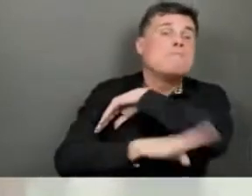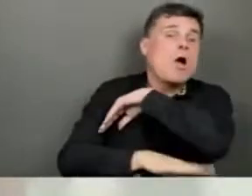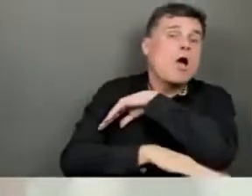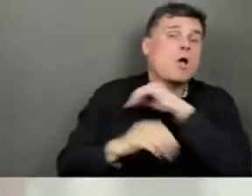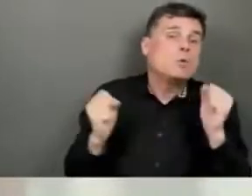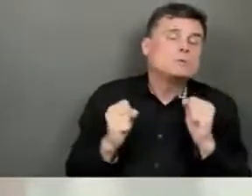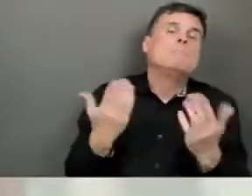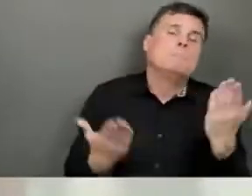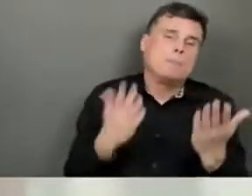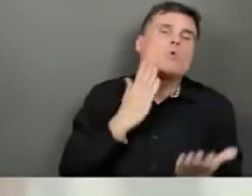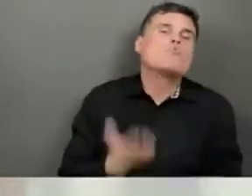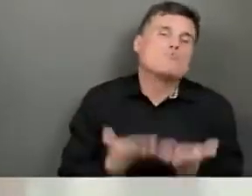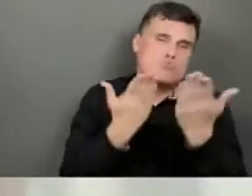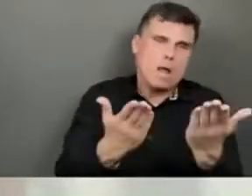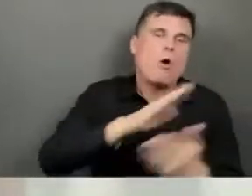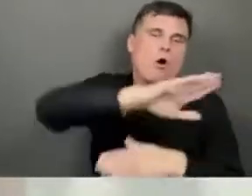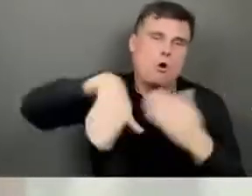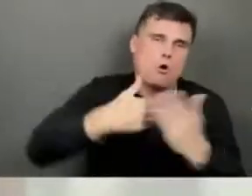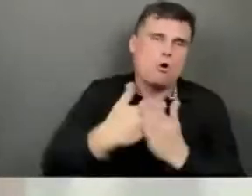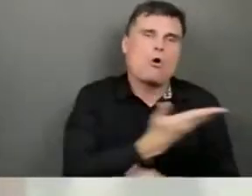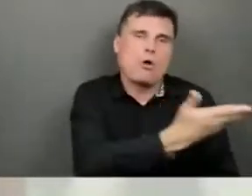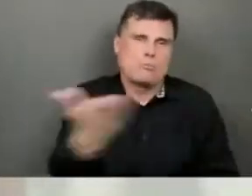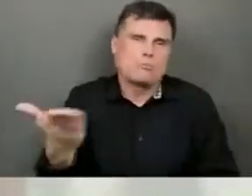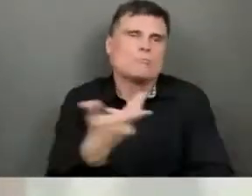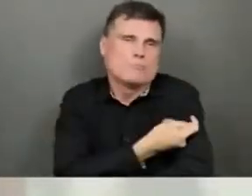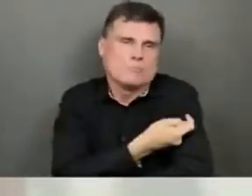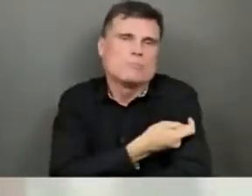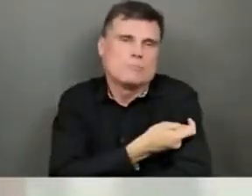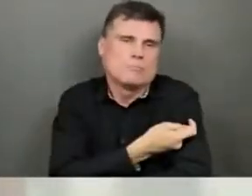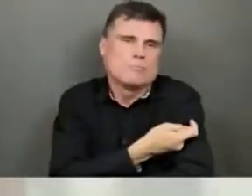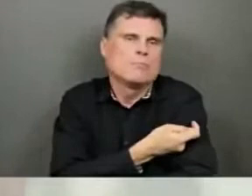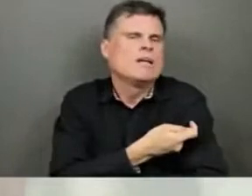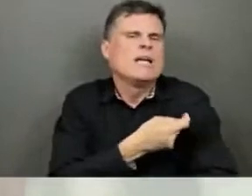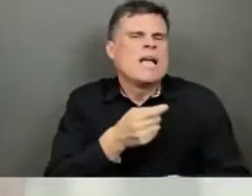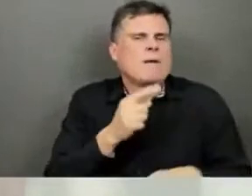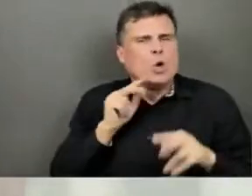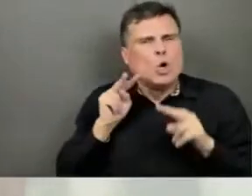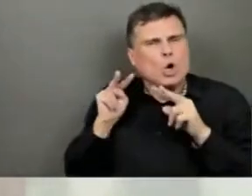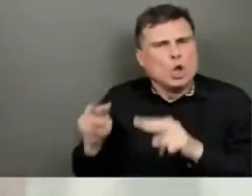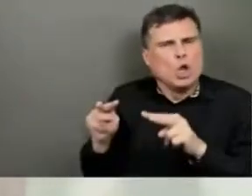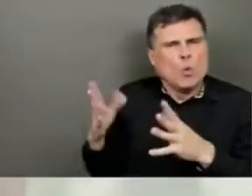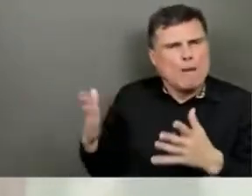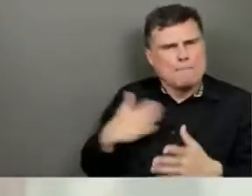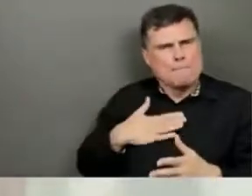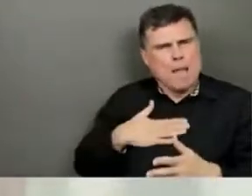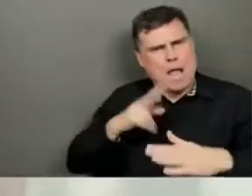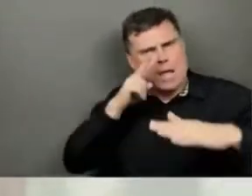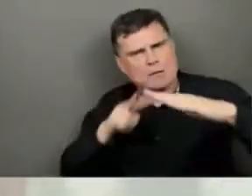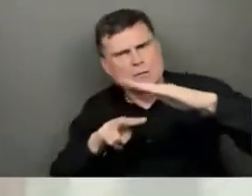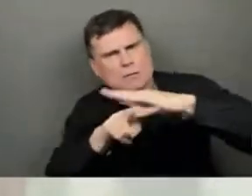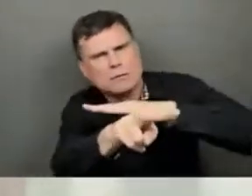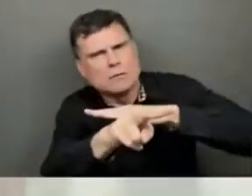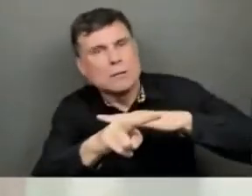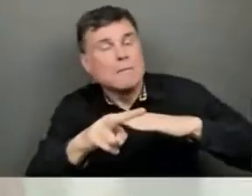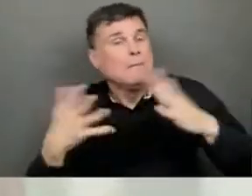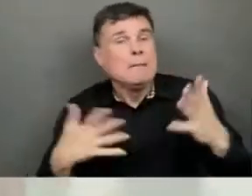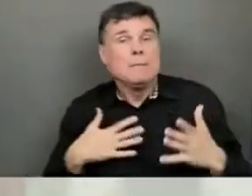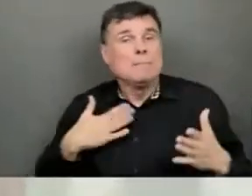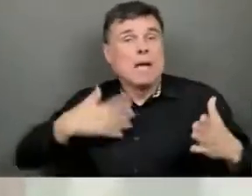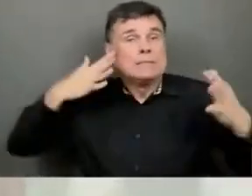me just using my best thinking right now, unless things change, and they have